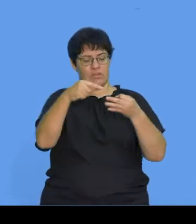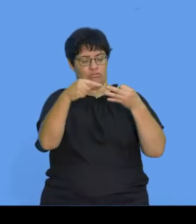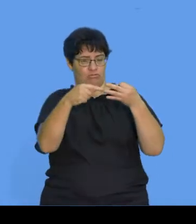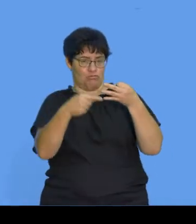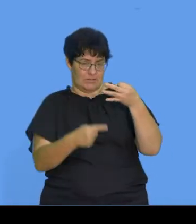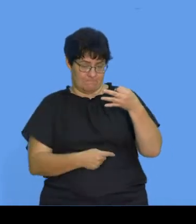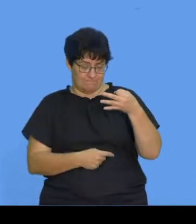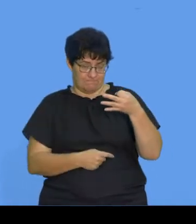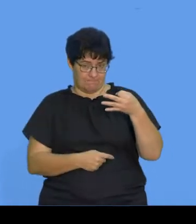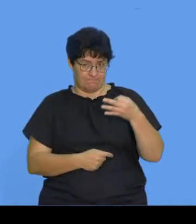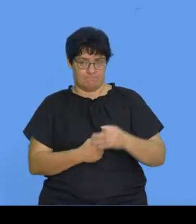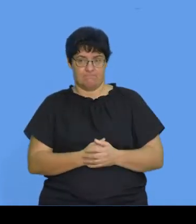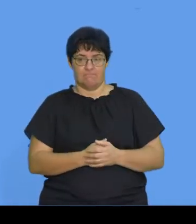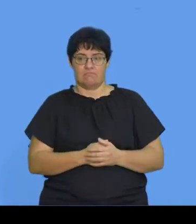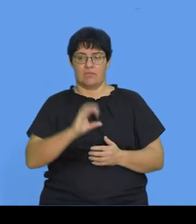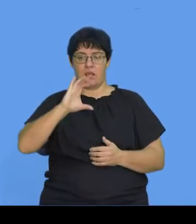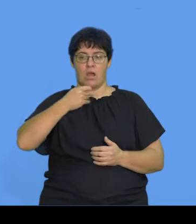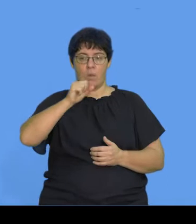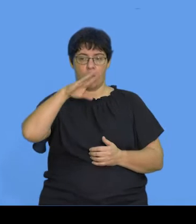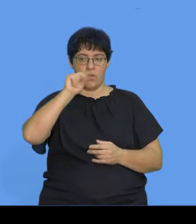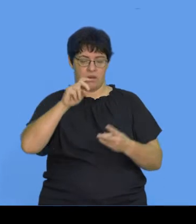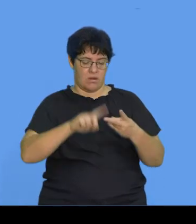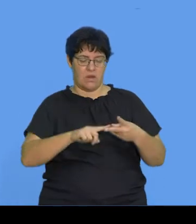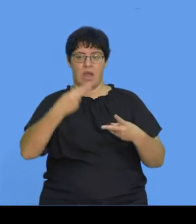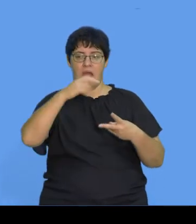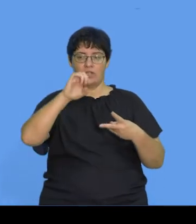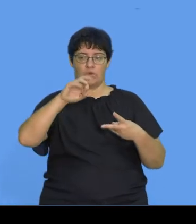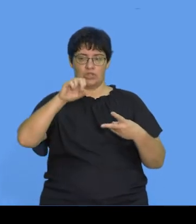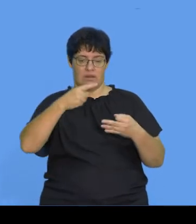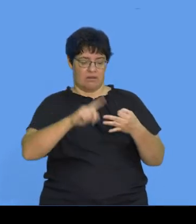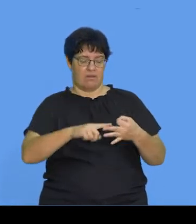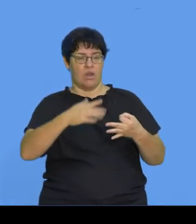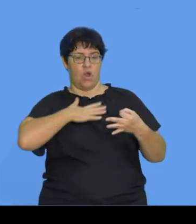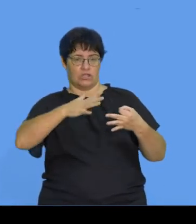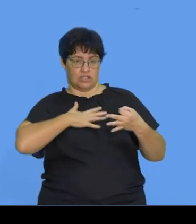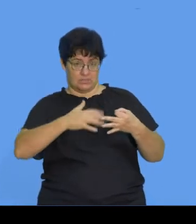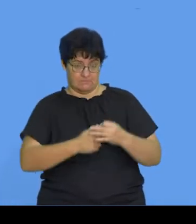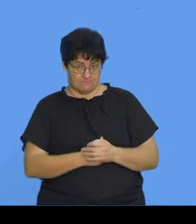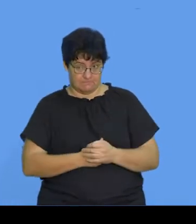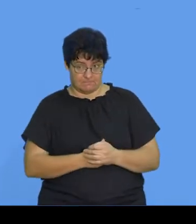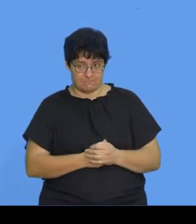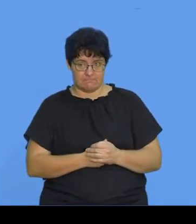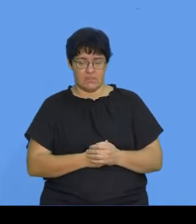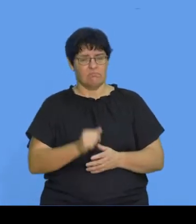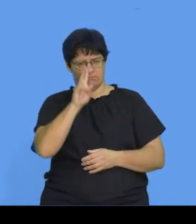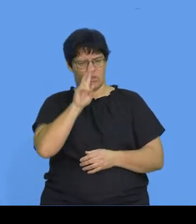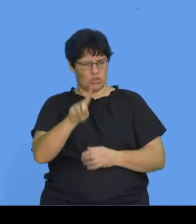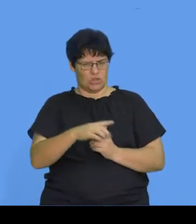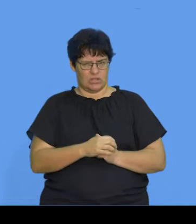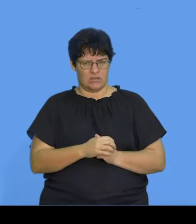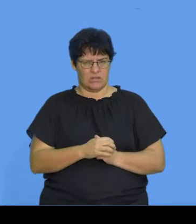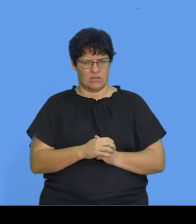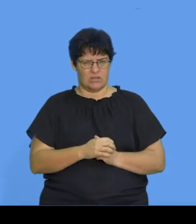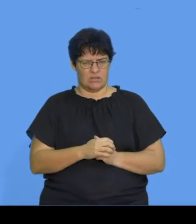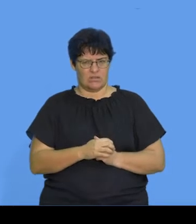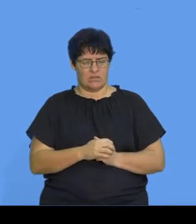three, elements: carbon, hydrogen, and oxygen. Now, I want you to have a look at this picture over here.